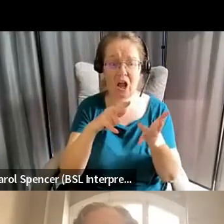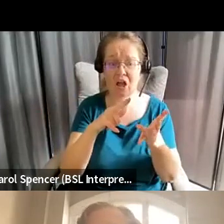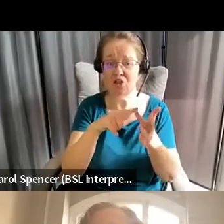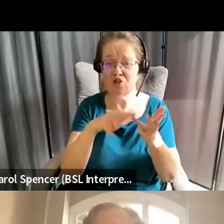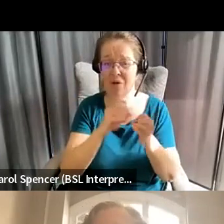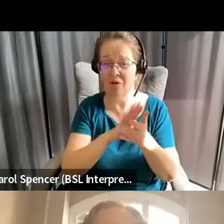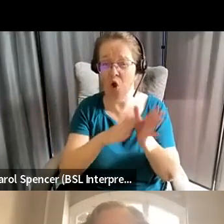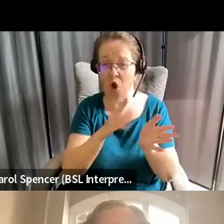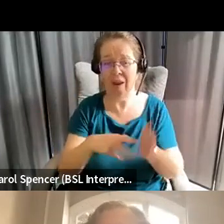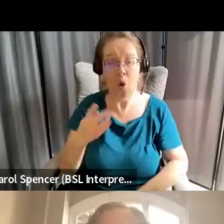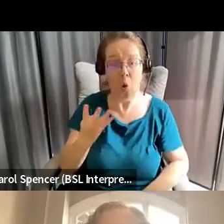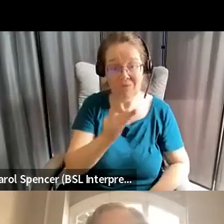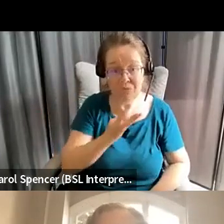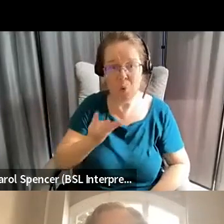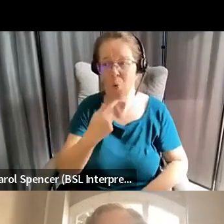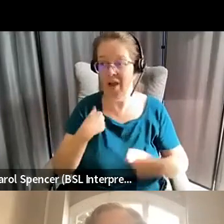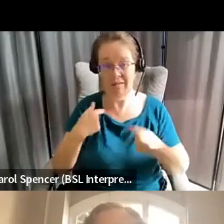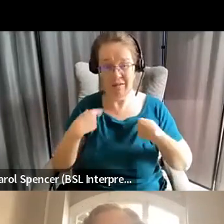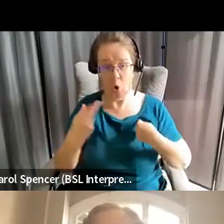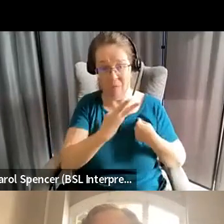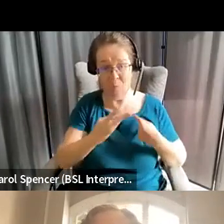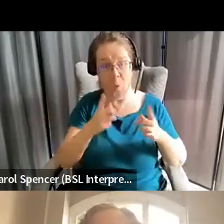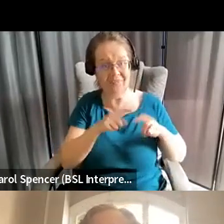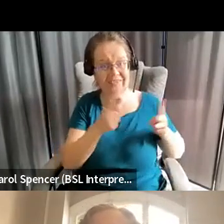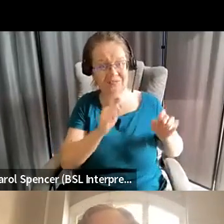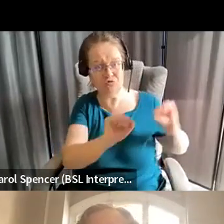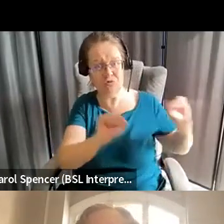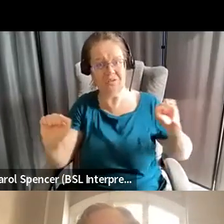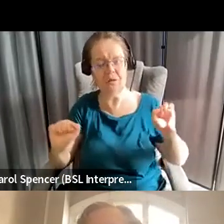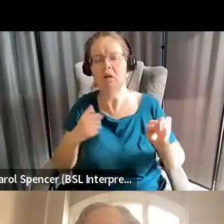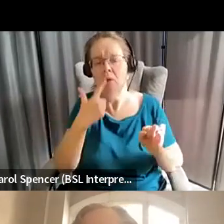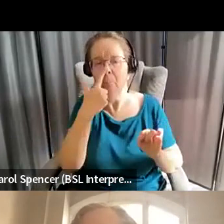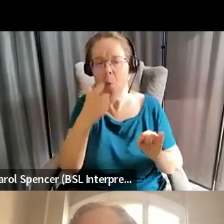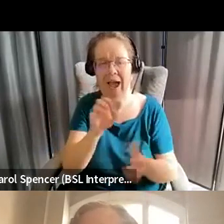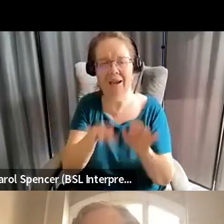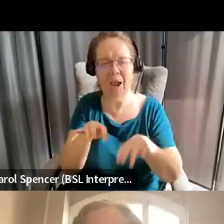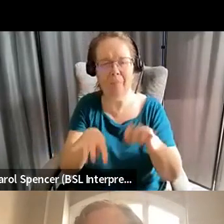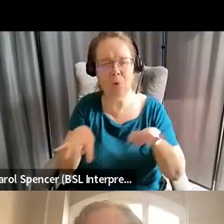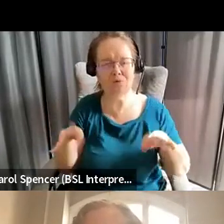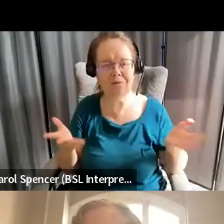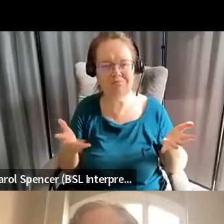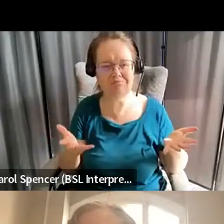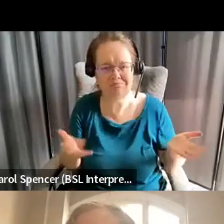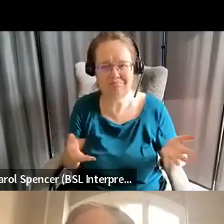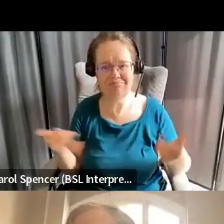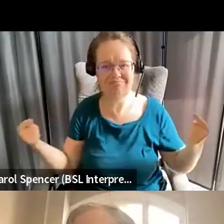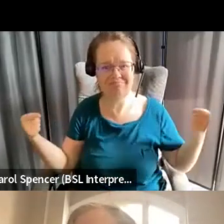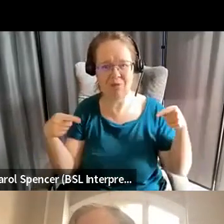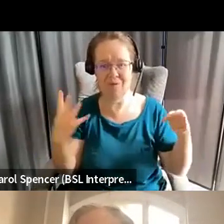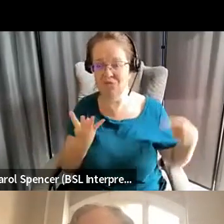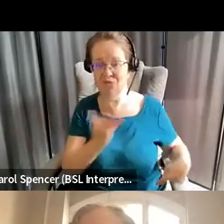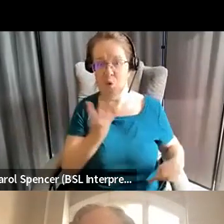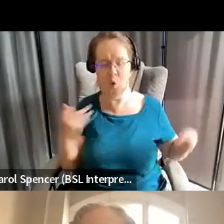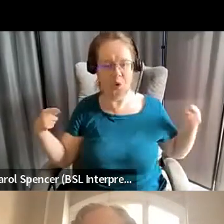can, with our differences, able to input the information. So for me, this is the biggest challenge, but